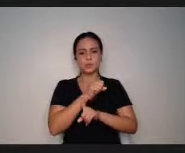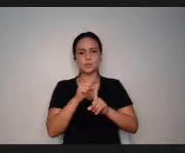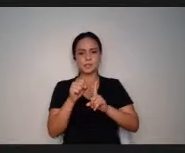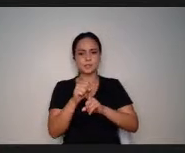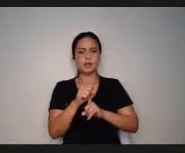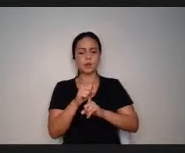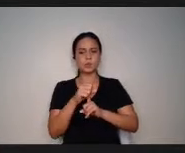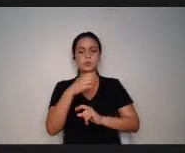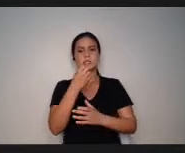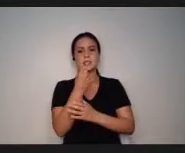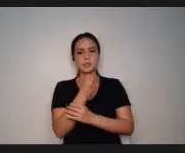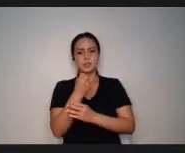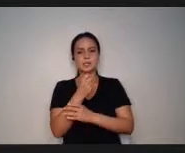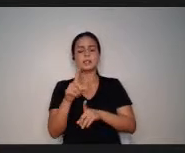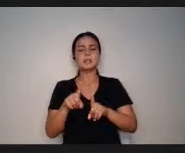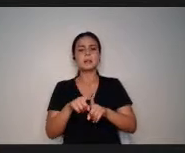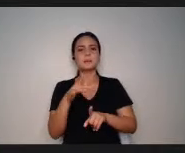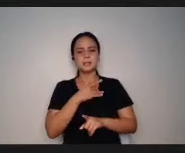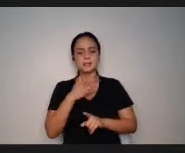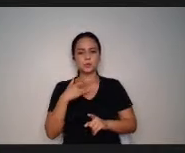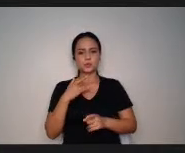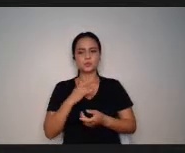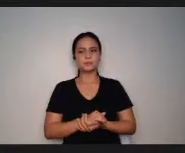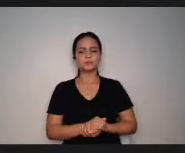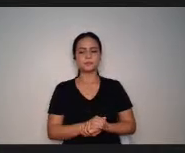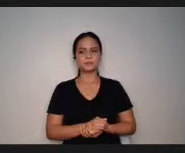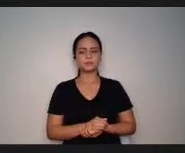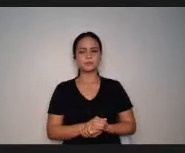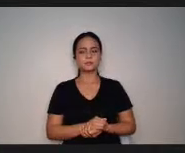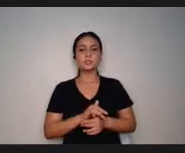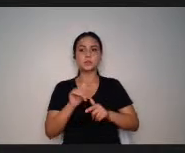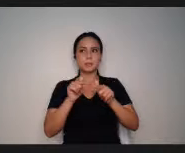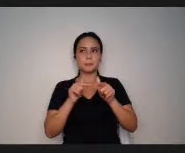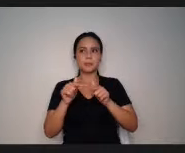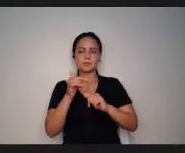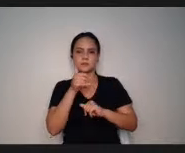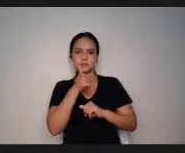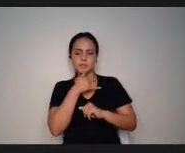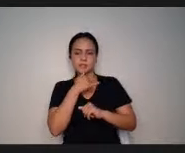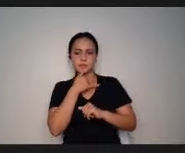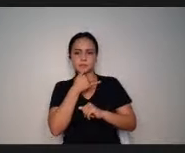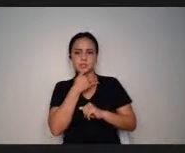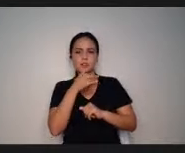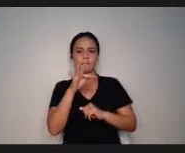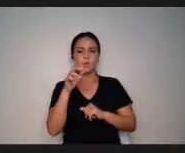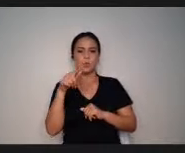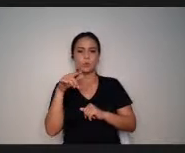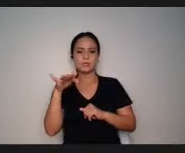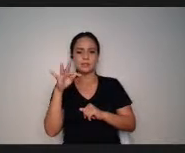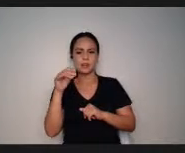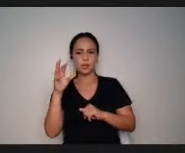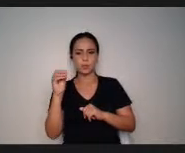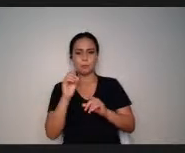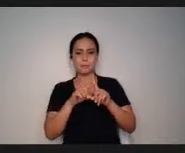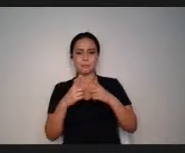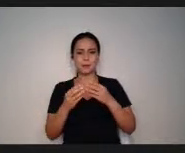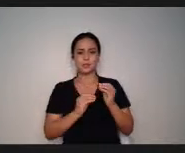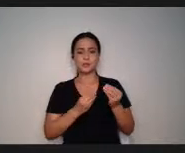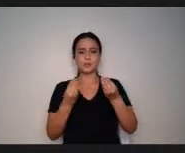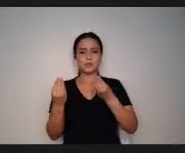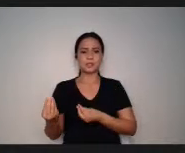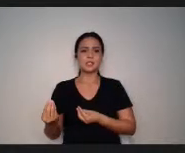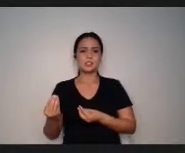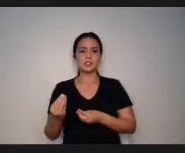it's a voluntary standard, but it does provide guidelines for employers to begin